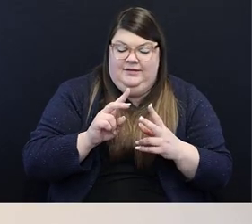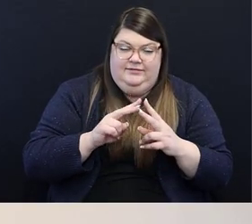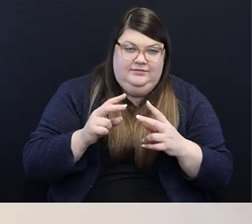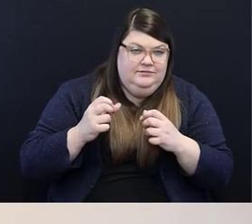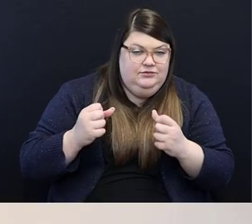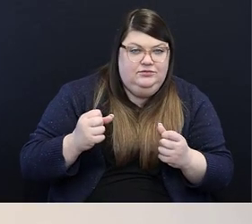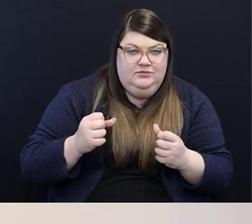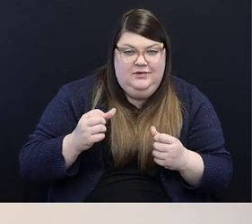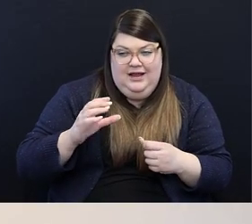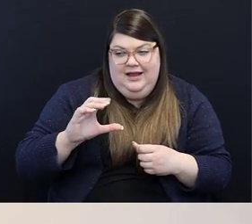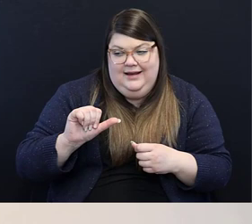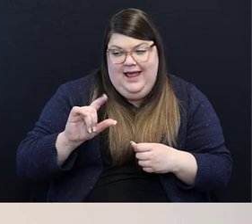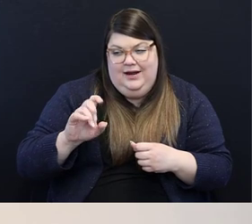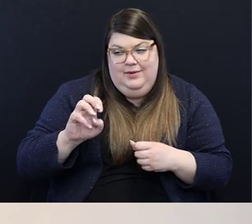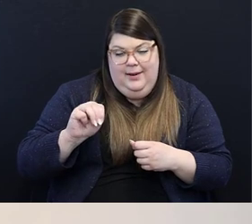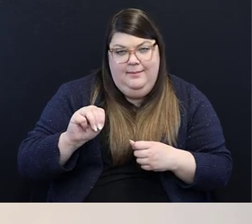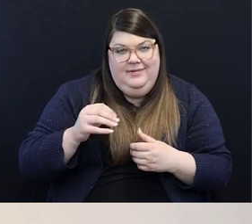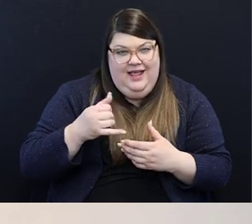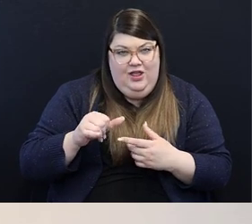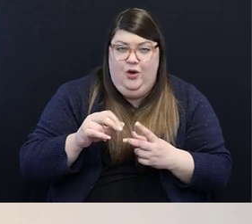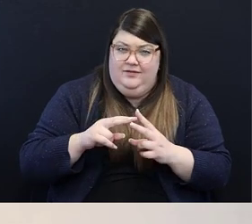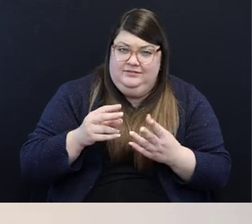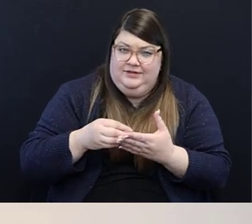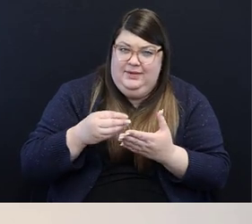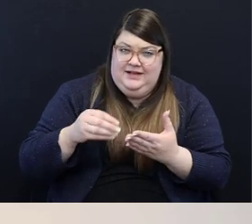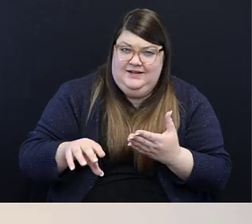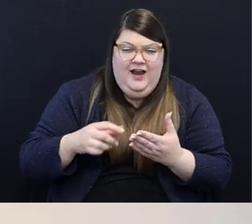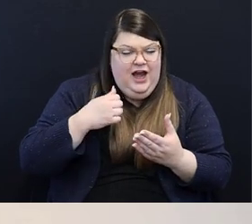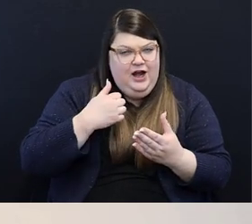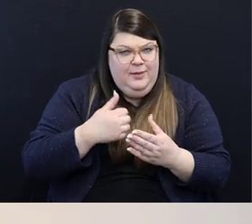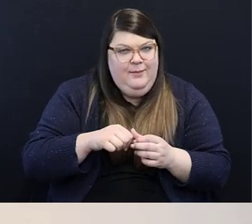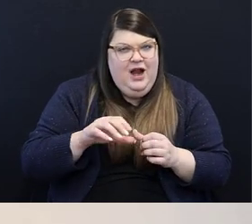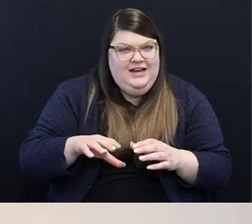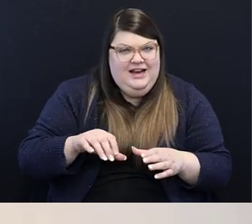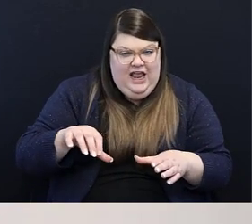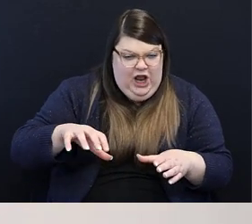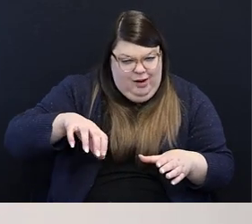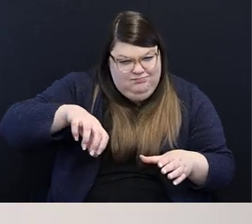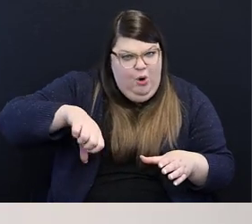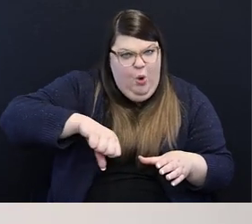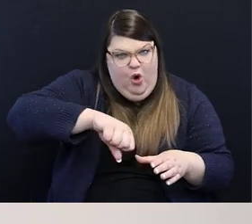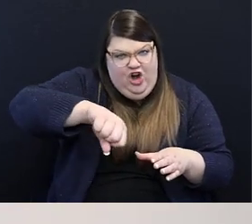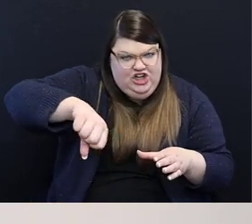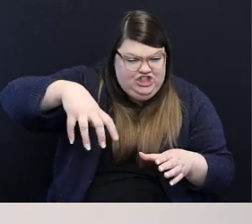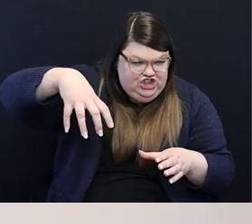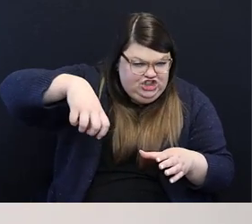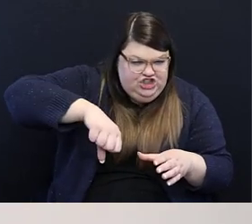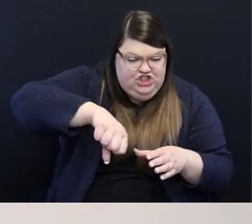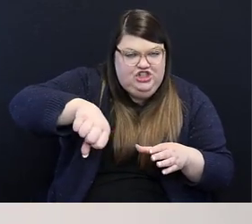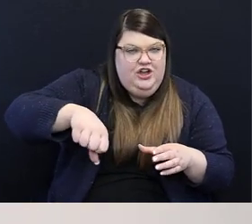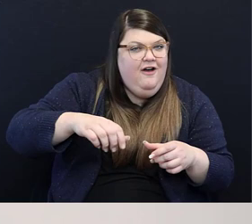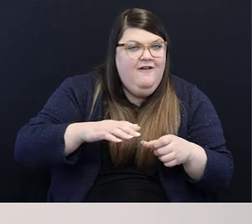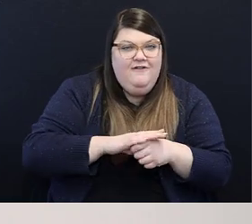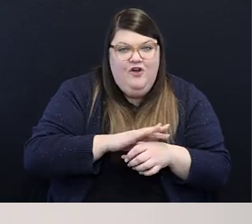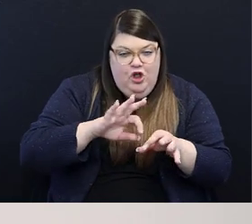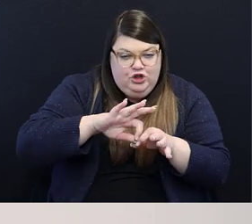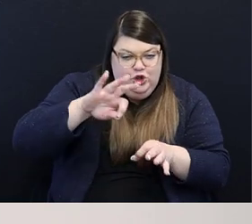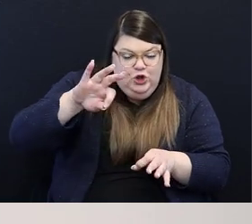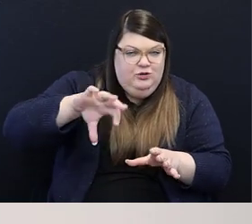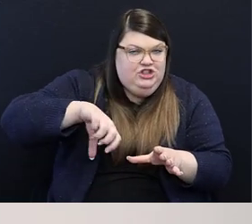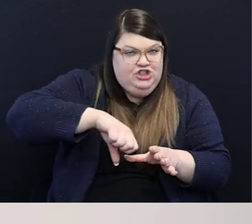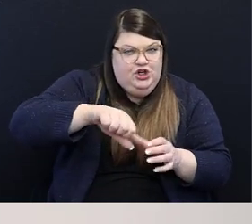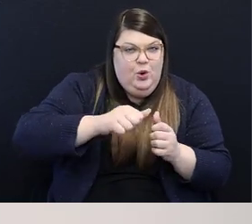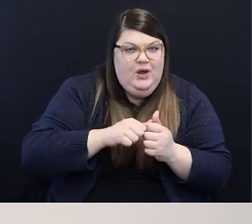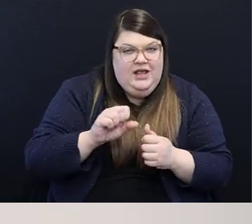quite expensive, and I remember I did a pour. It was like an entire tube of paint with, you know, solvent, and I poured it all over